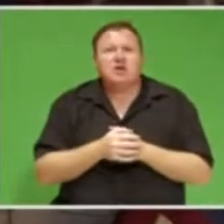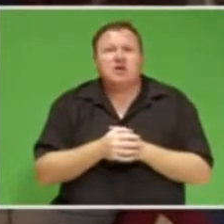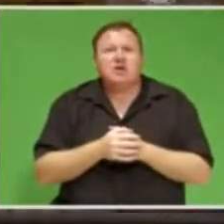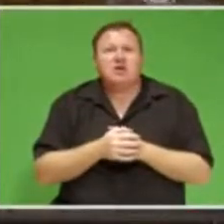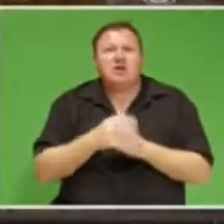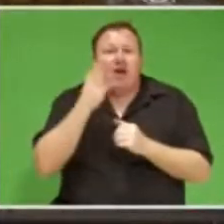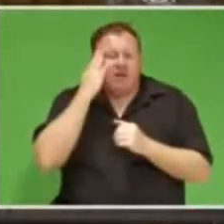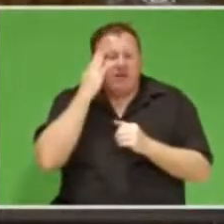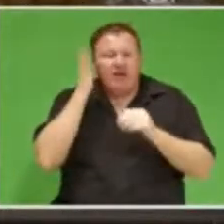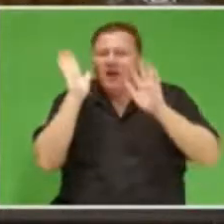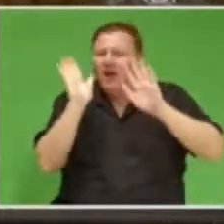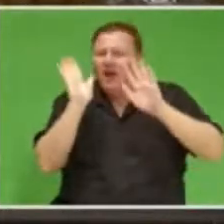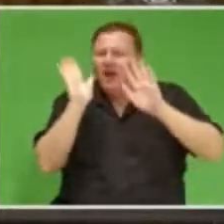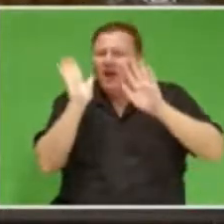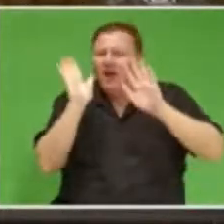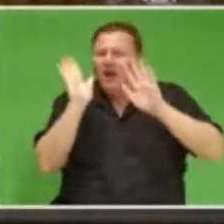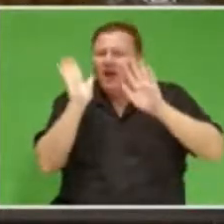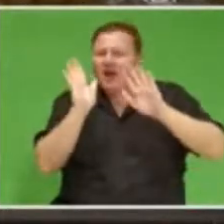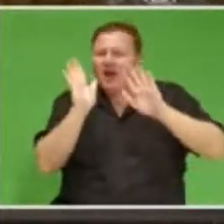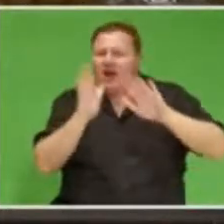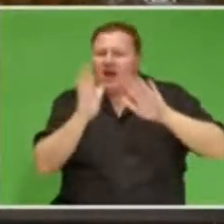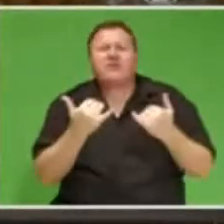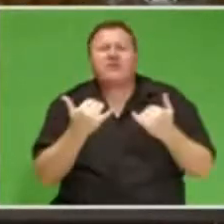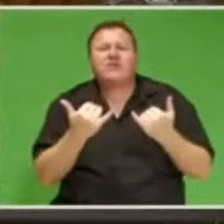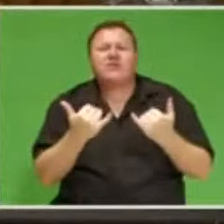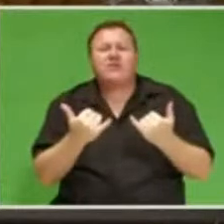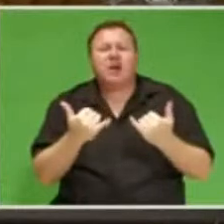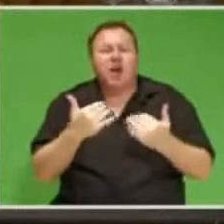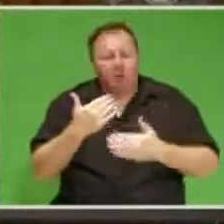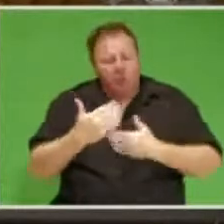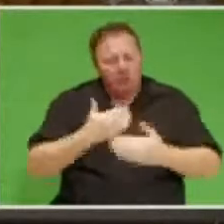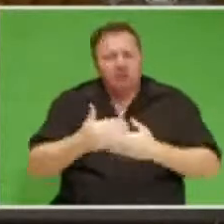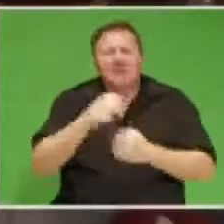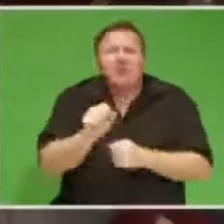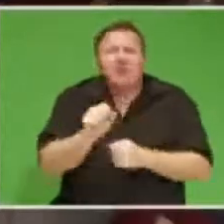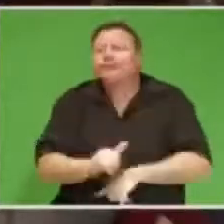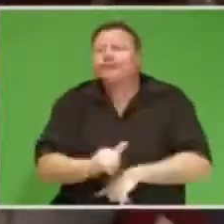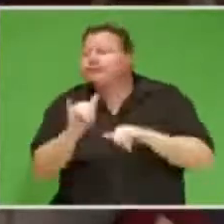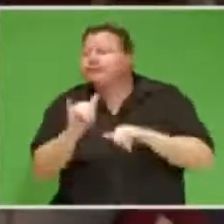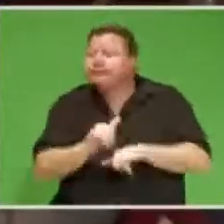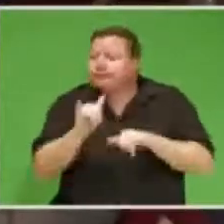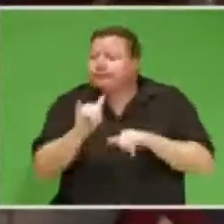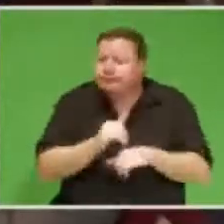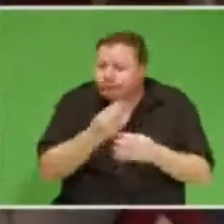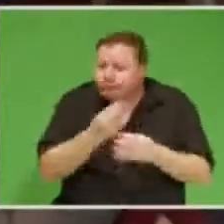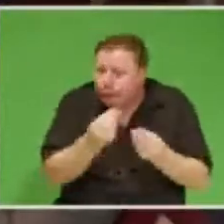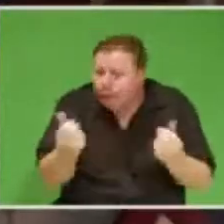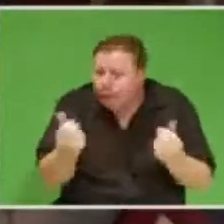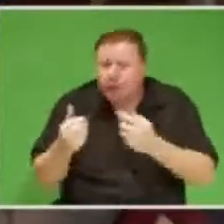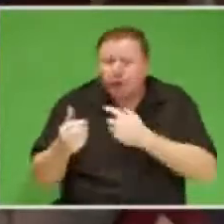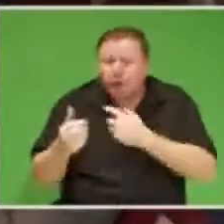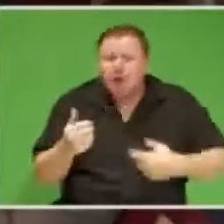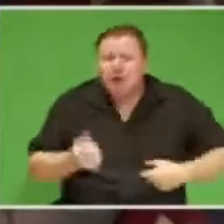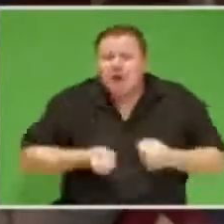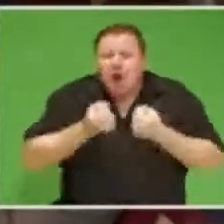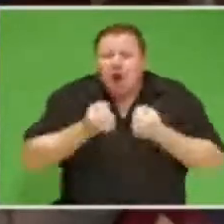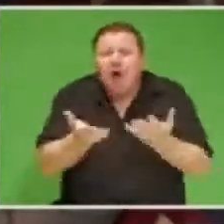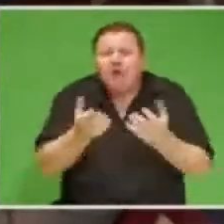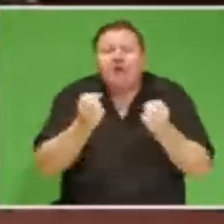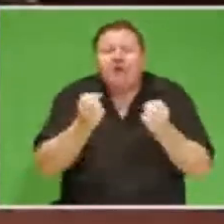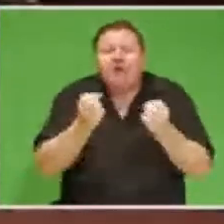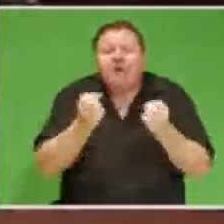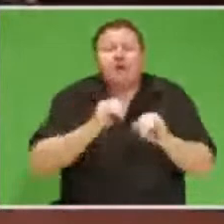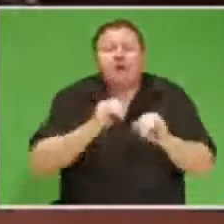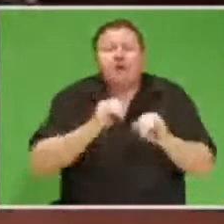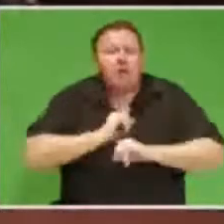it at that and proceed. South Africans are waiting to hear what solutions the president is going to offer to many